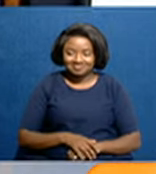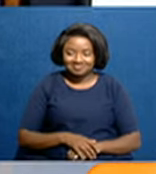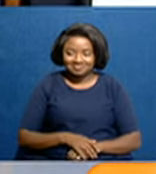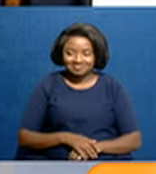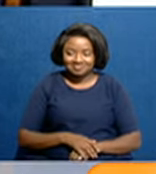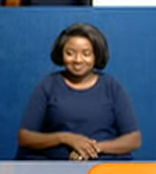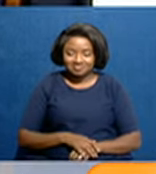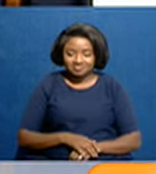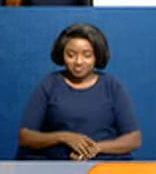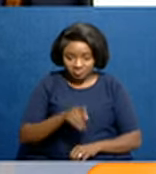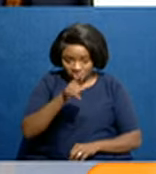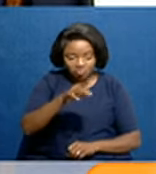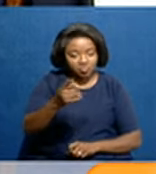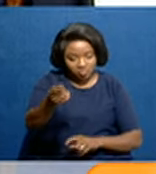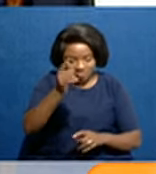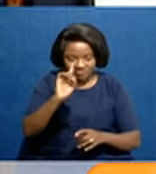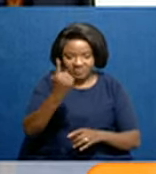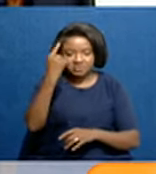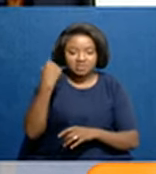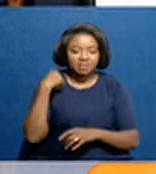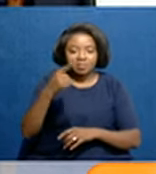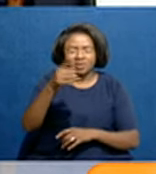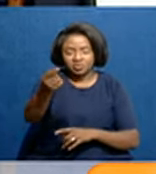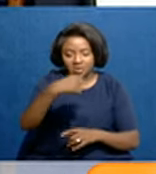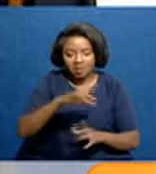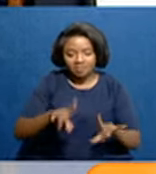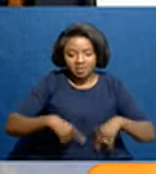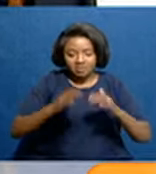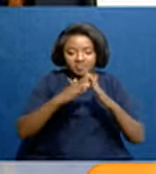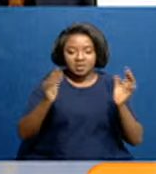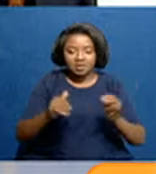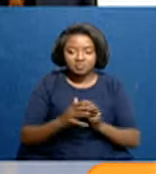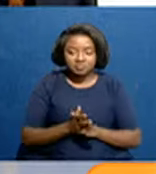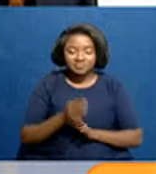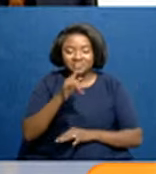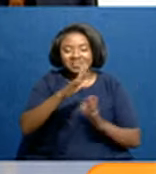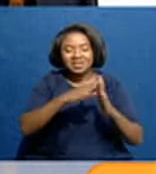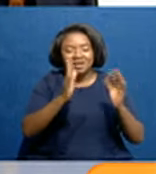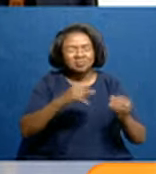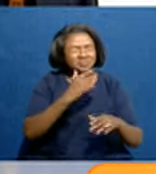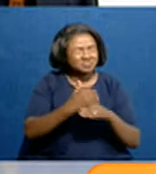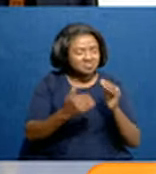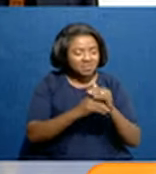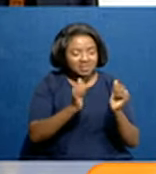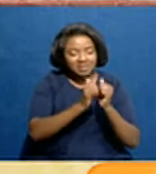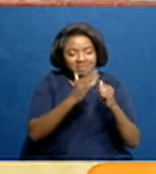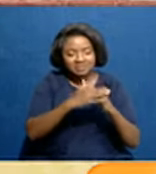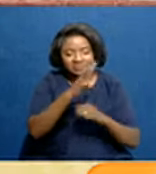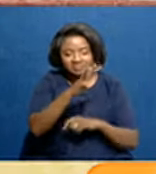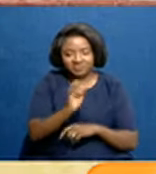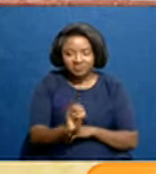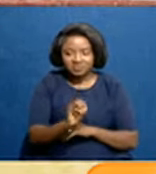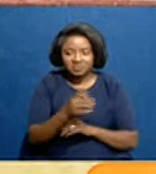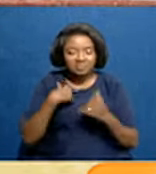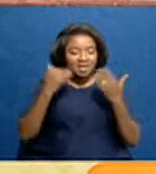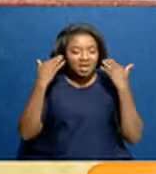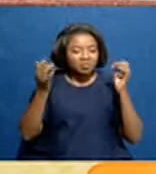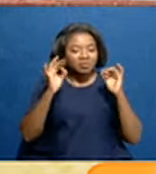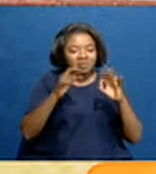right to come back and live in a decent home. Those units, Jeff, were built in 1940. Most of them are condemned. I don't know whether you've gone